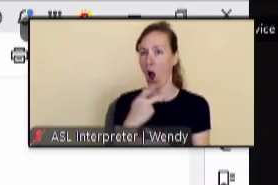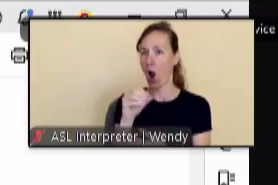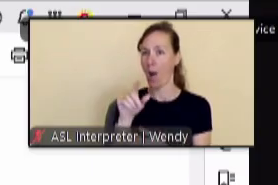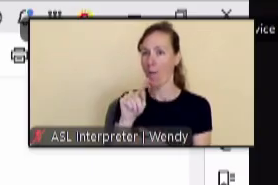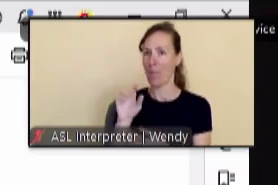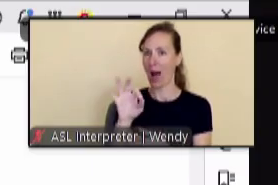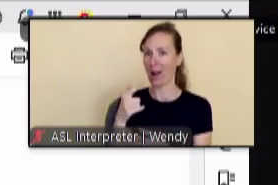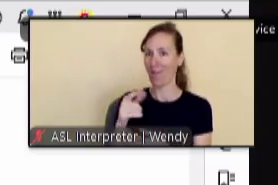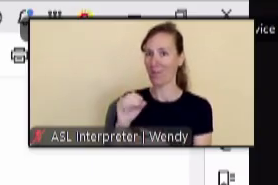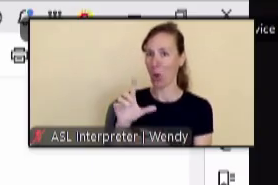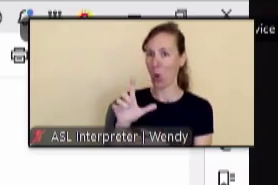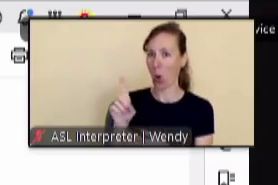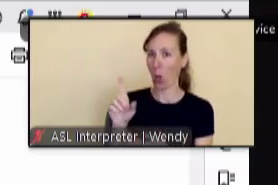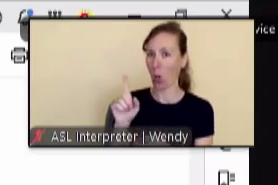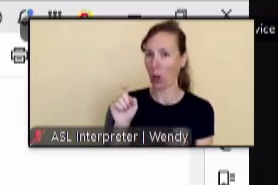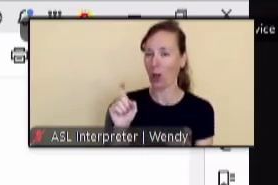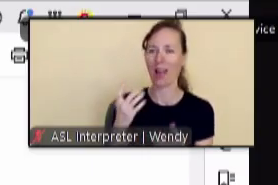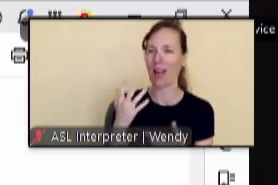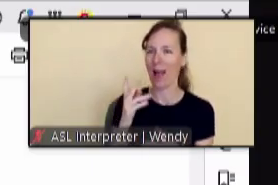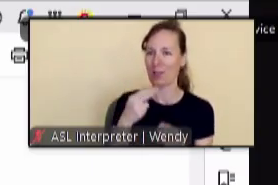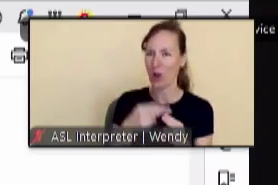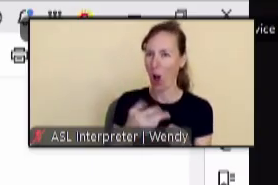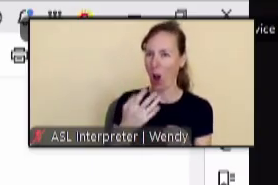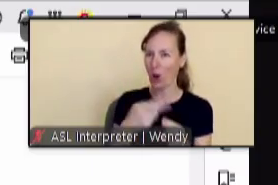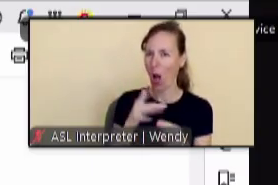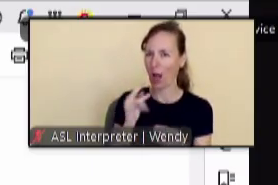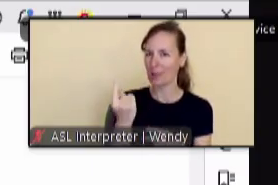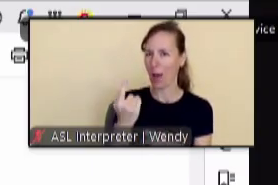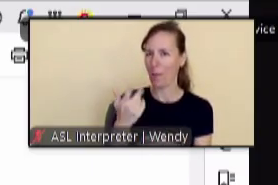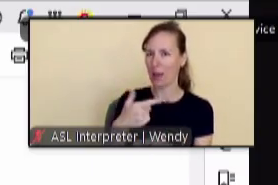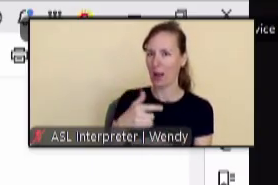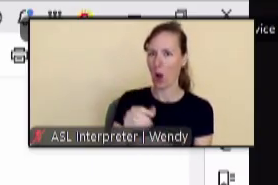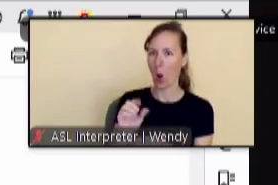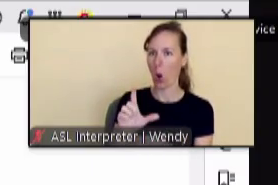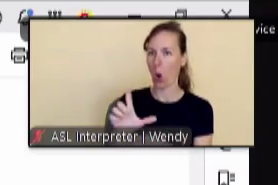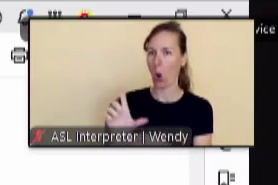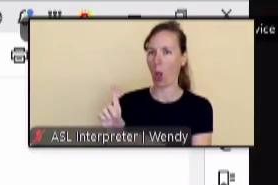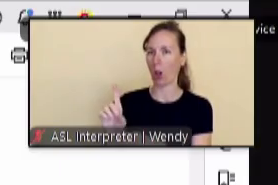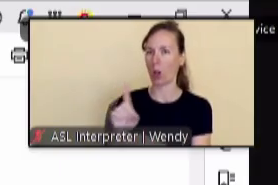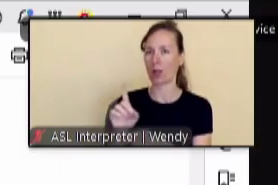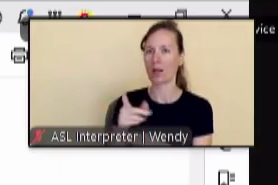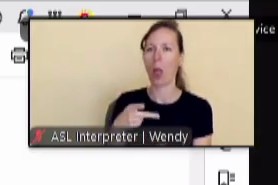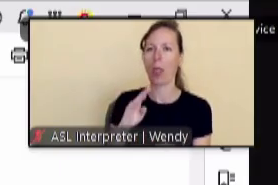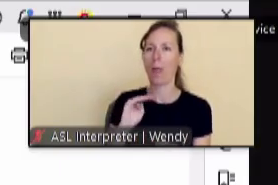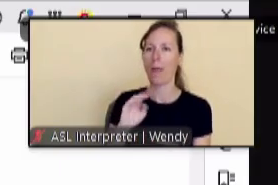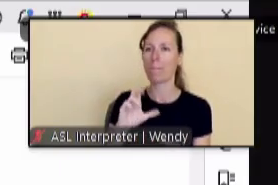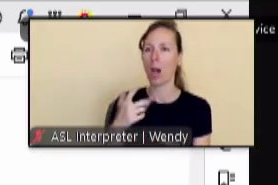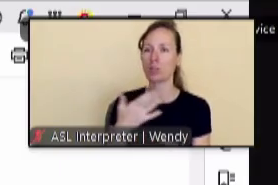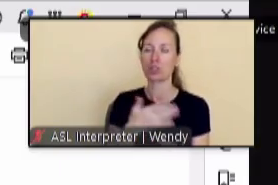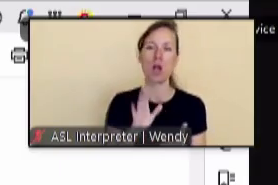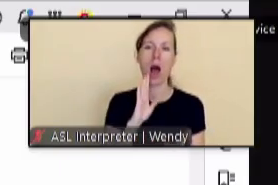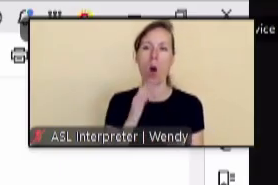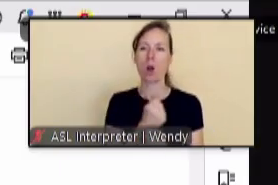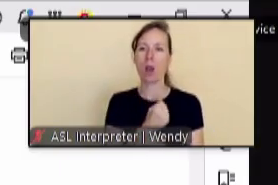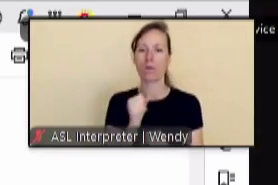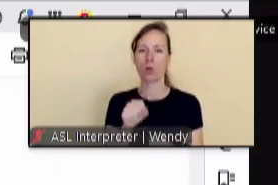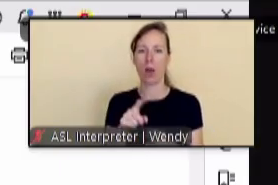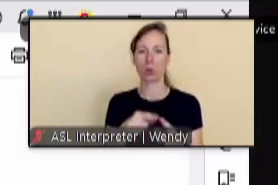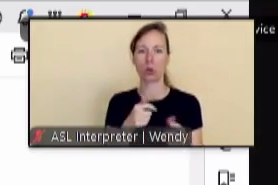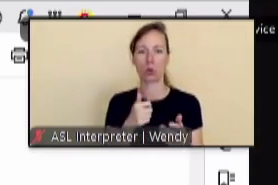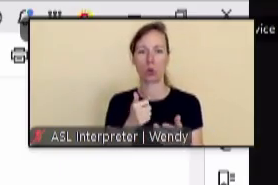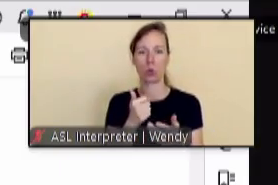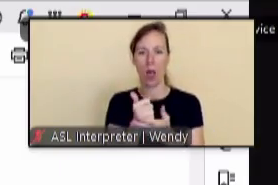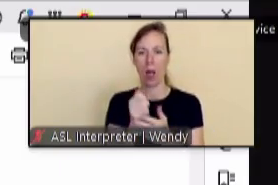actual mulch stuff. Call it something gold. Anyway, I would love to be able to help educate our populace on that, because the